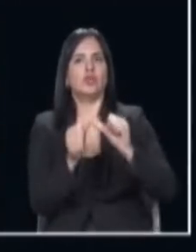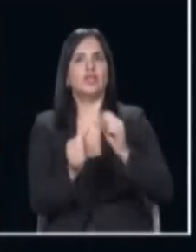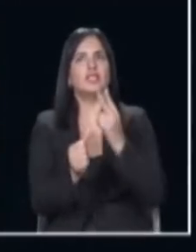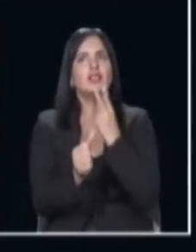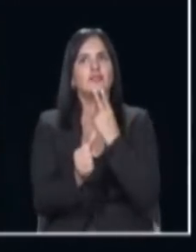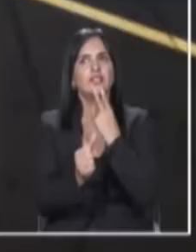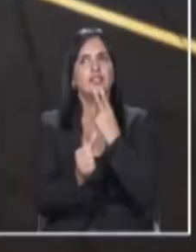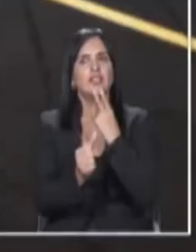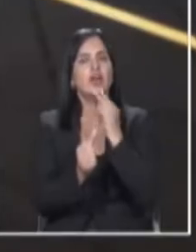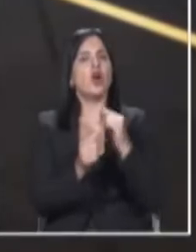Generations